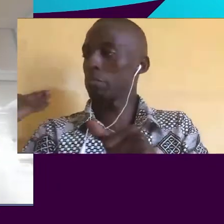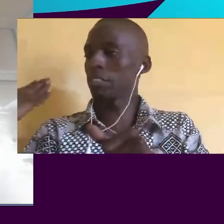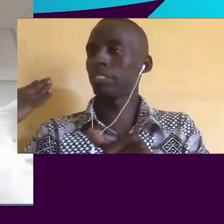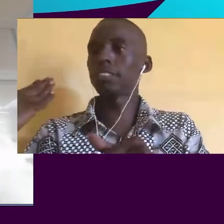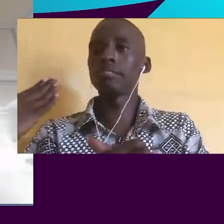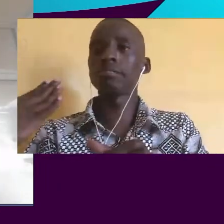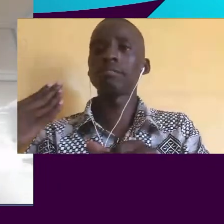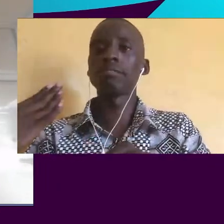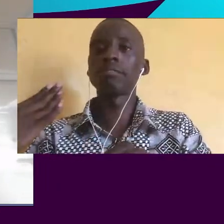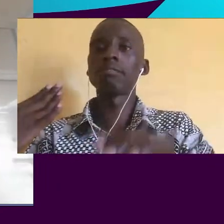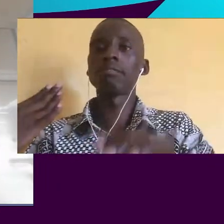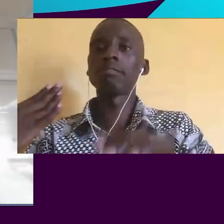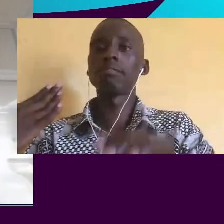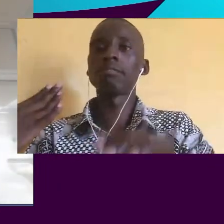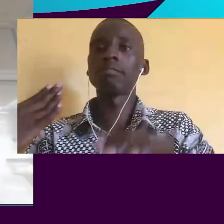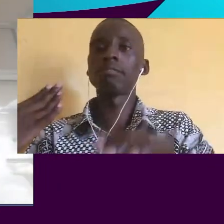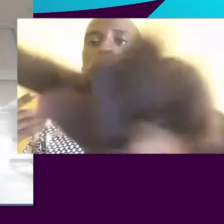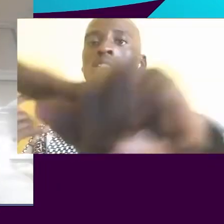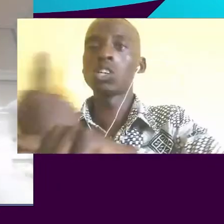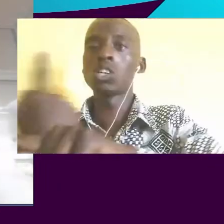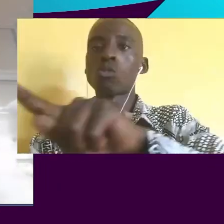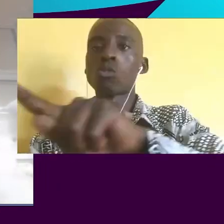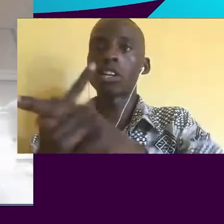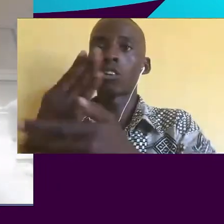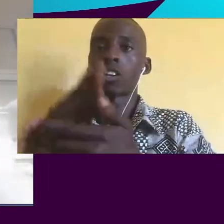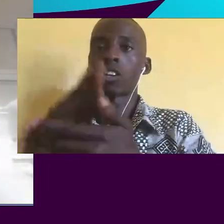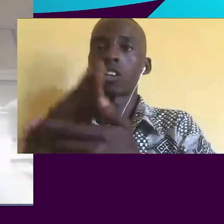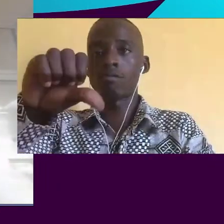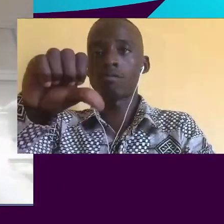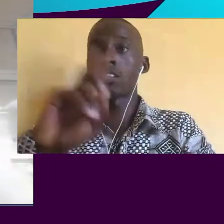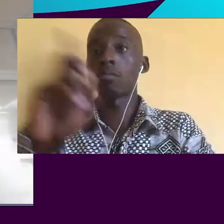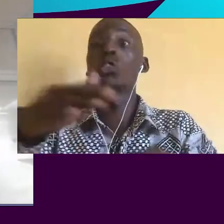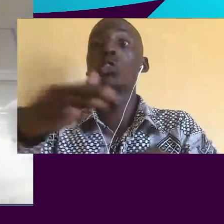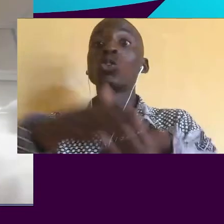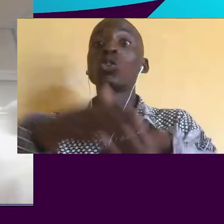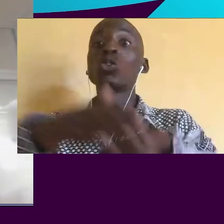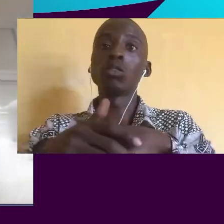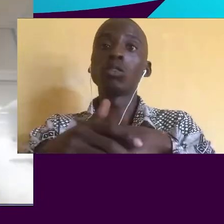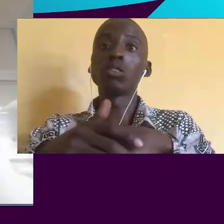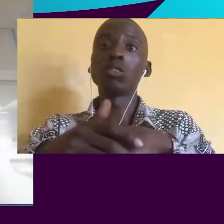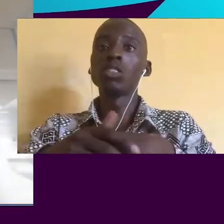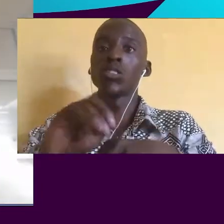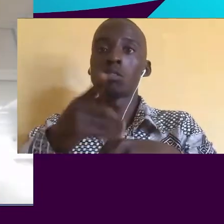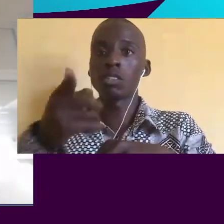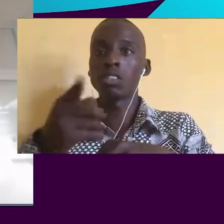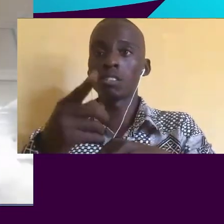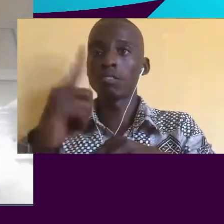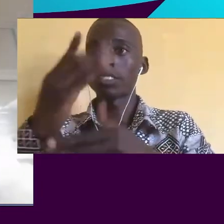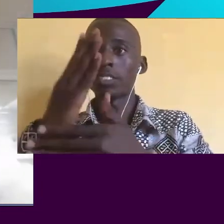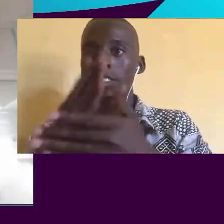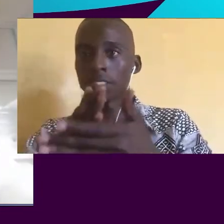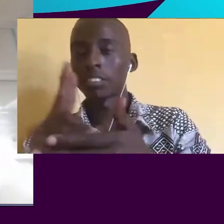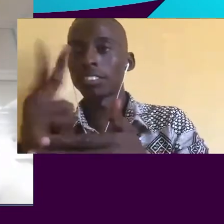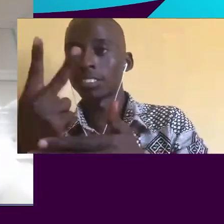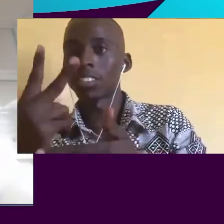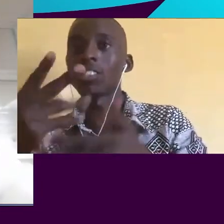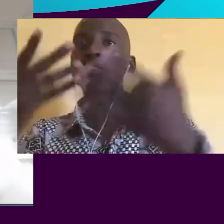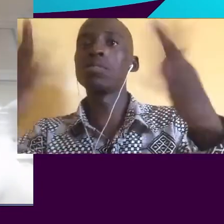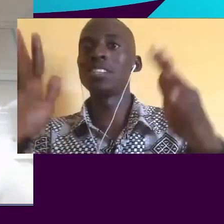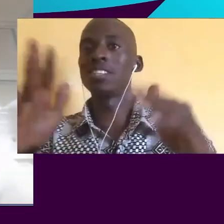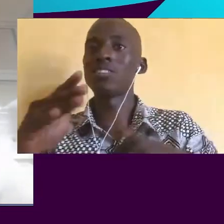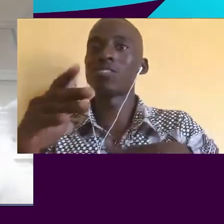hour and a half. That's 90 minutes of football. For the time we've been here, first half and second half would be done of a Premier League